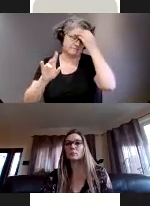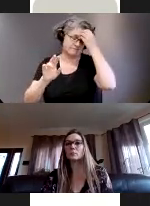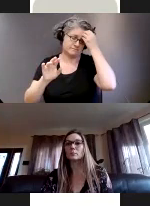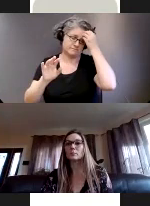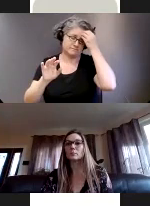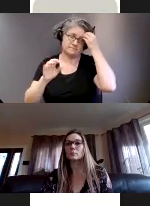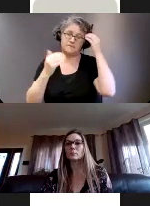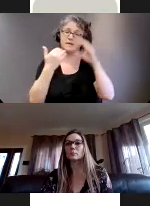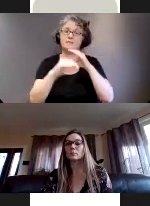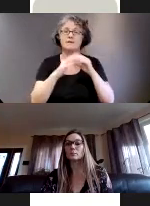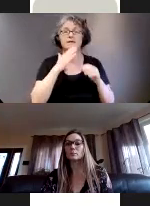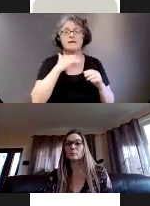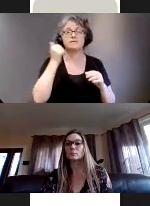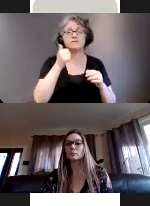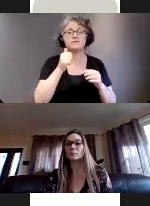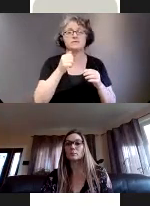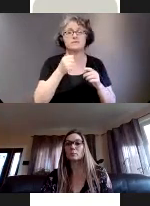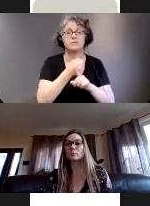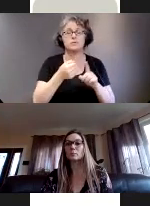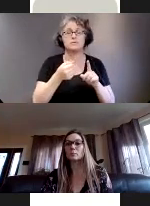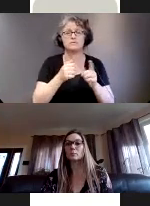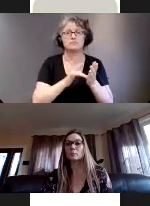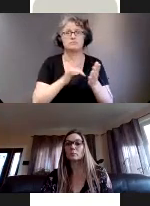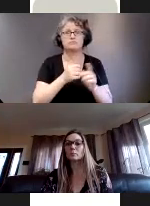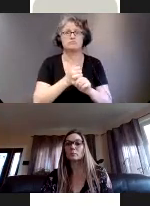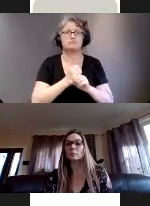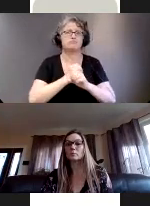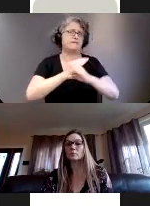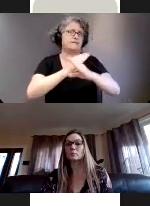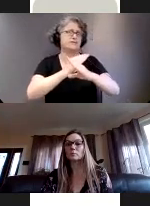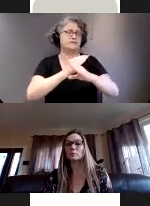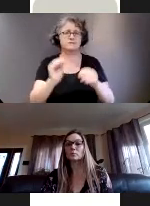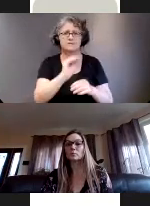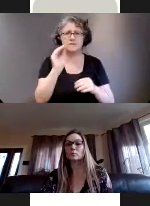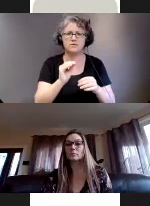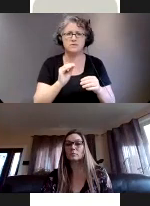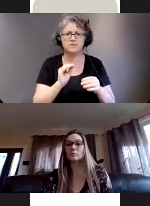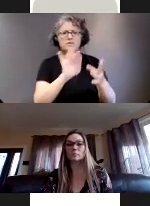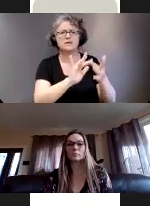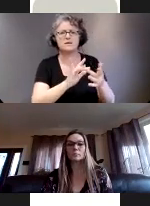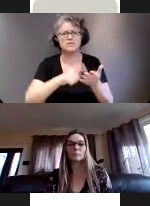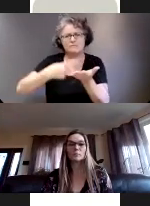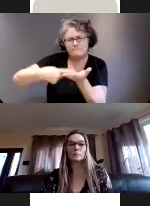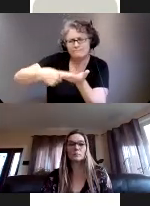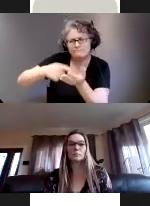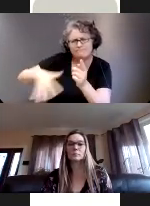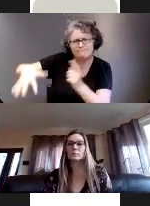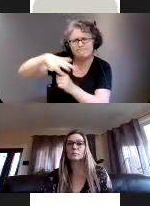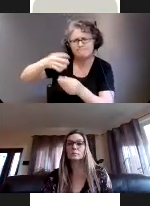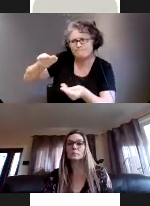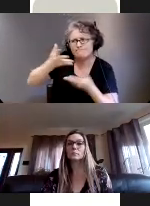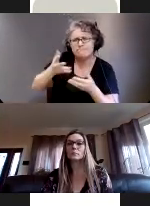the folks over at Elder Abuse Prevention Ontario, and we could talk more about this just to have more of a sense of the context of that